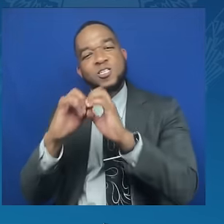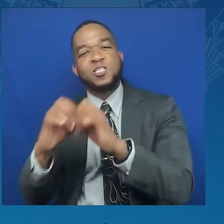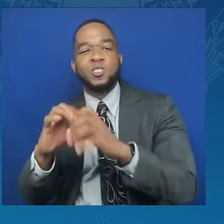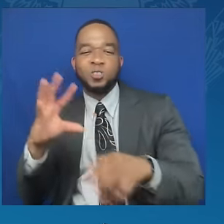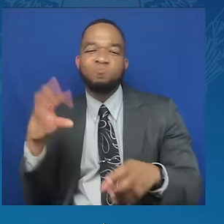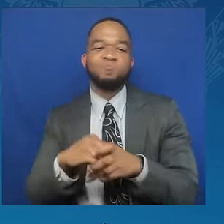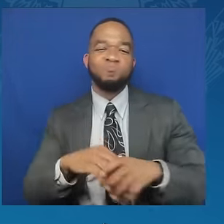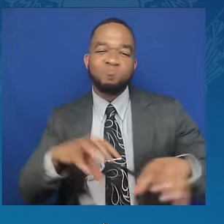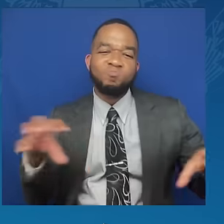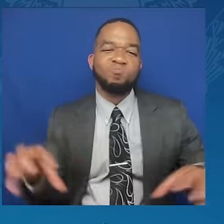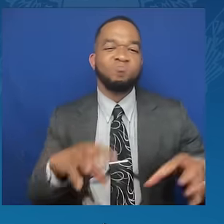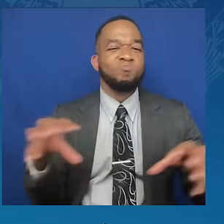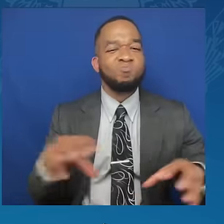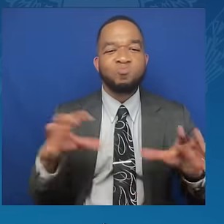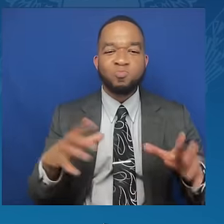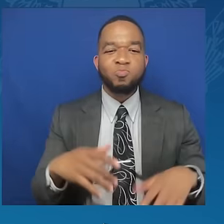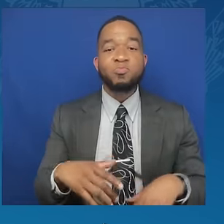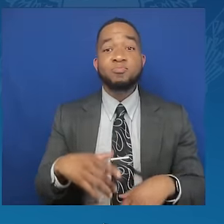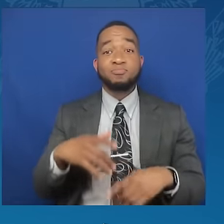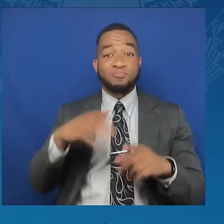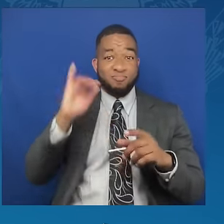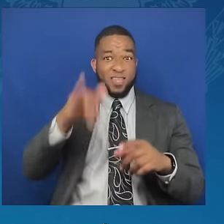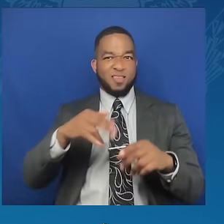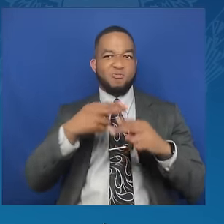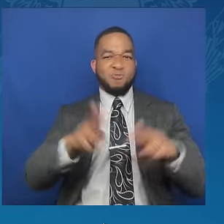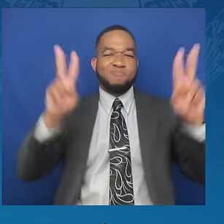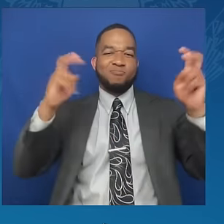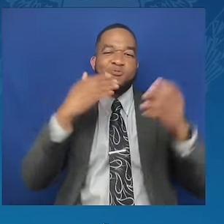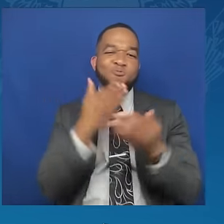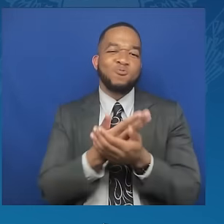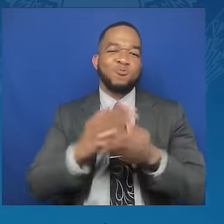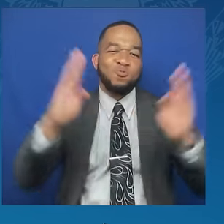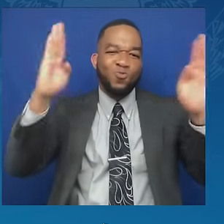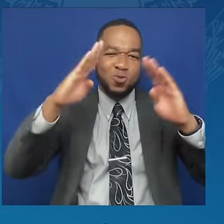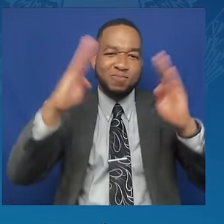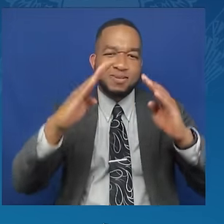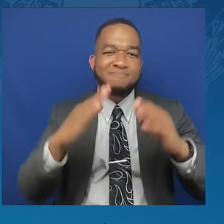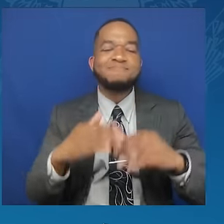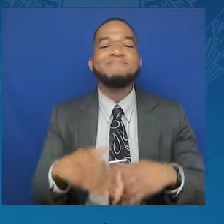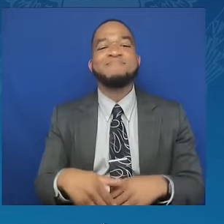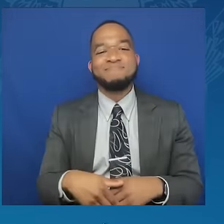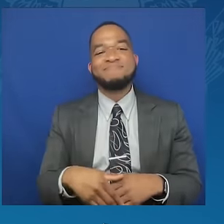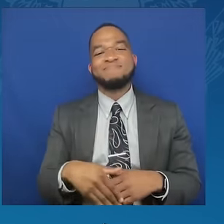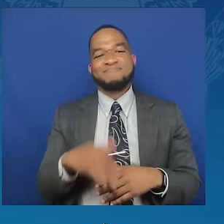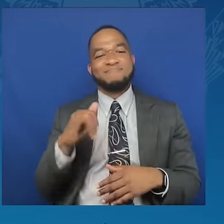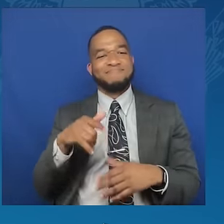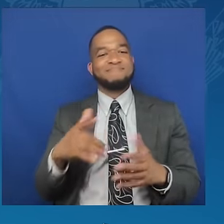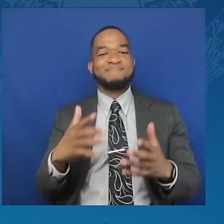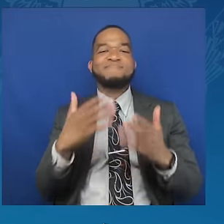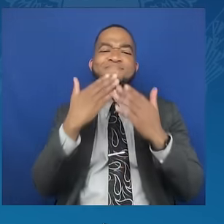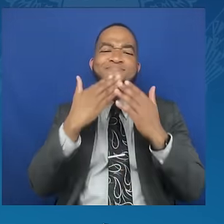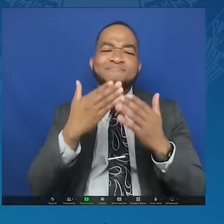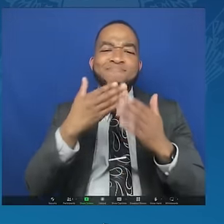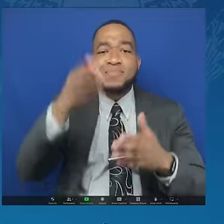bless you, and God bless the United States of America. Thank you all.